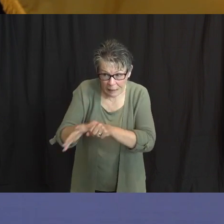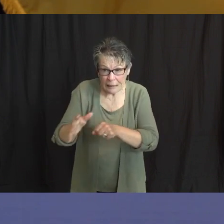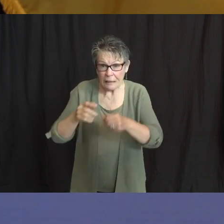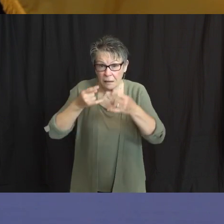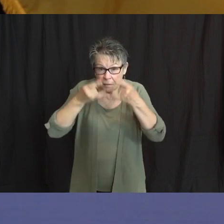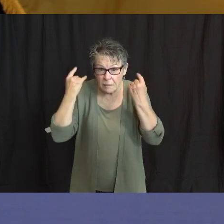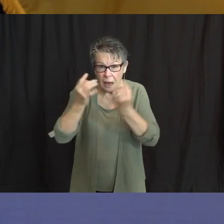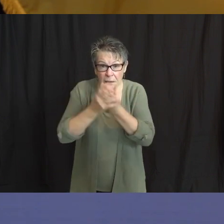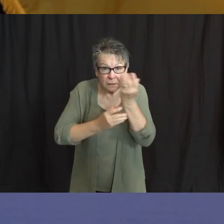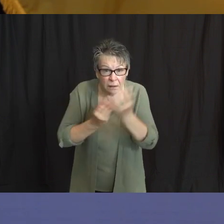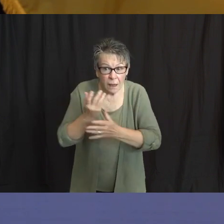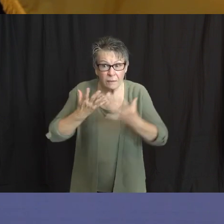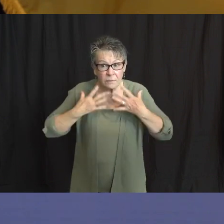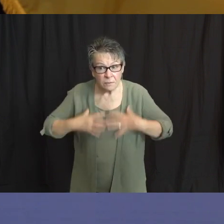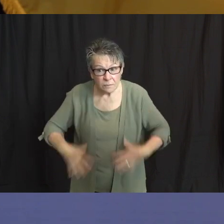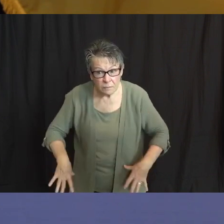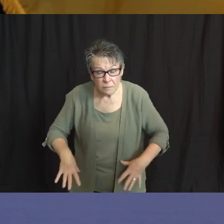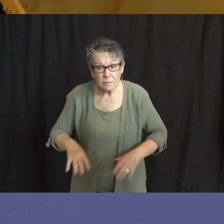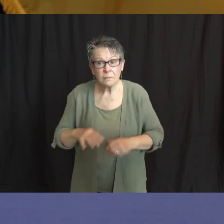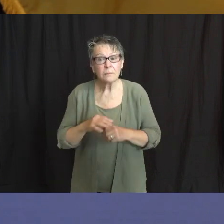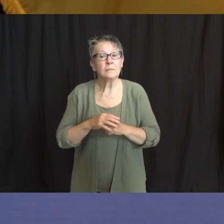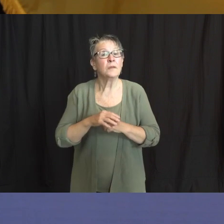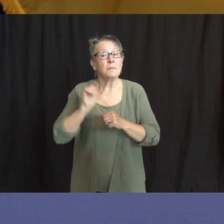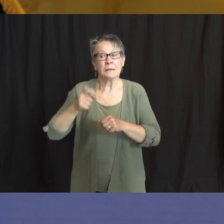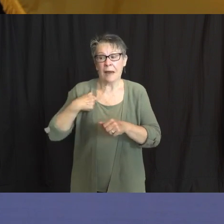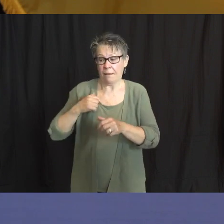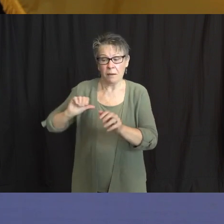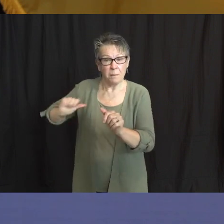They need policies for staff training on